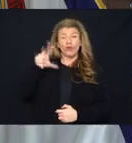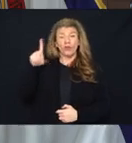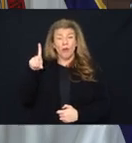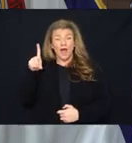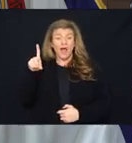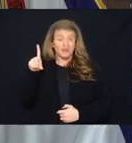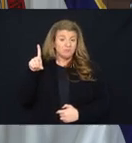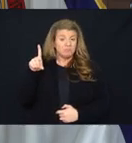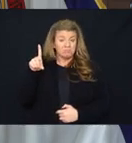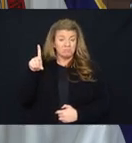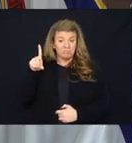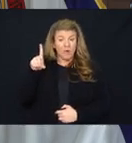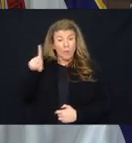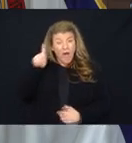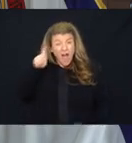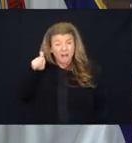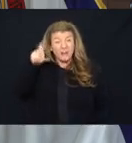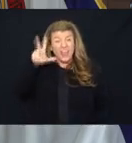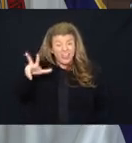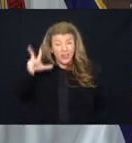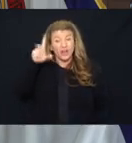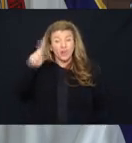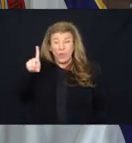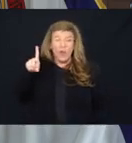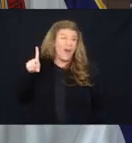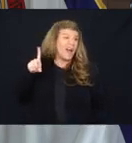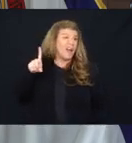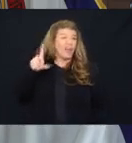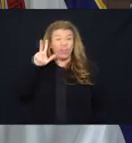131 or whatever like that. 131 or